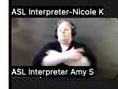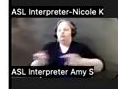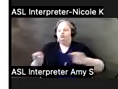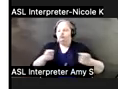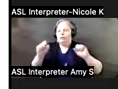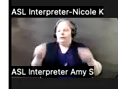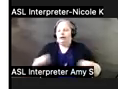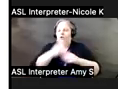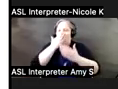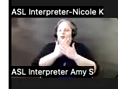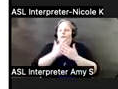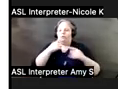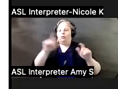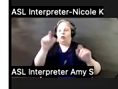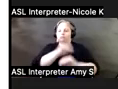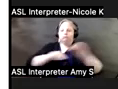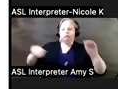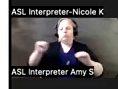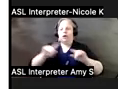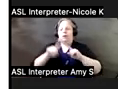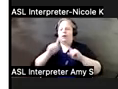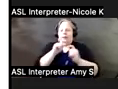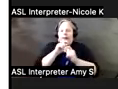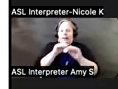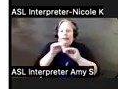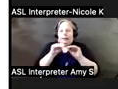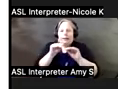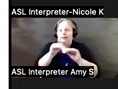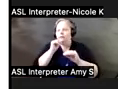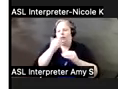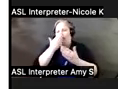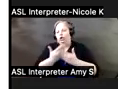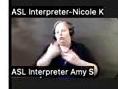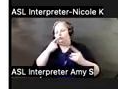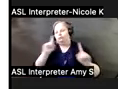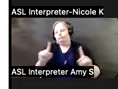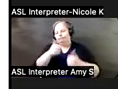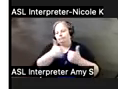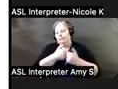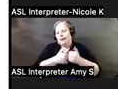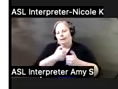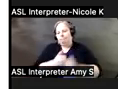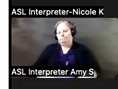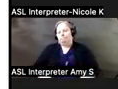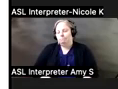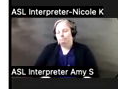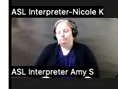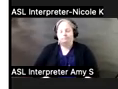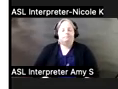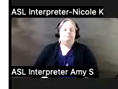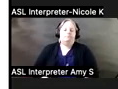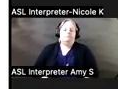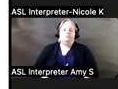good for large gross movements, but not really good for the fine movements they need in order to play a video game using fine motor control.